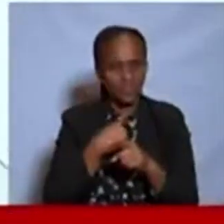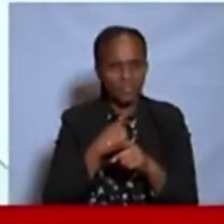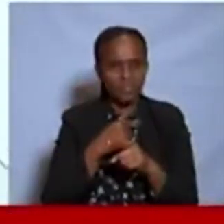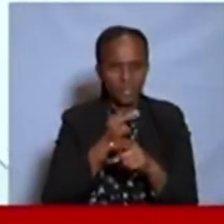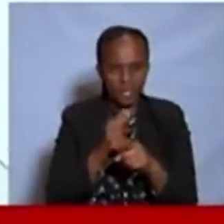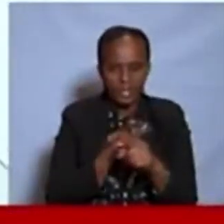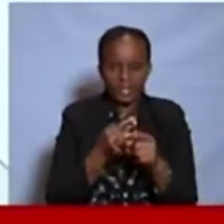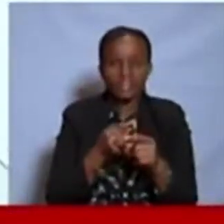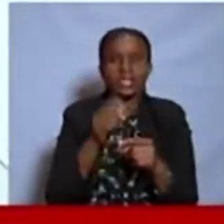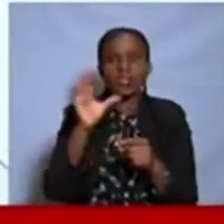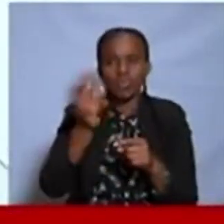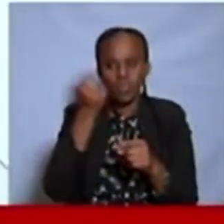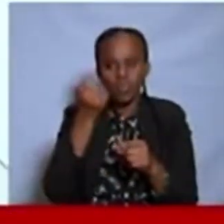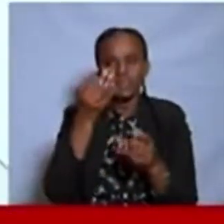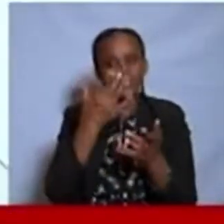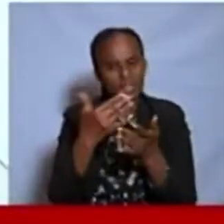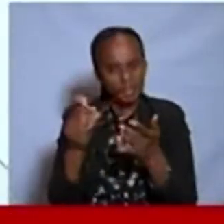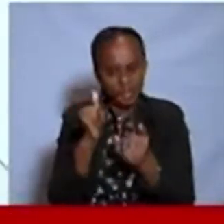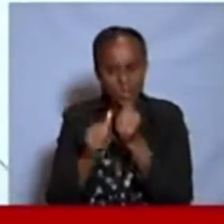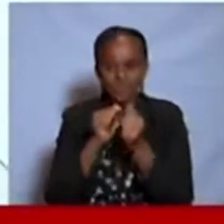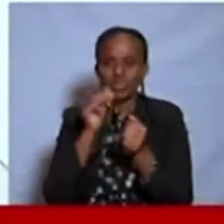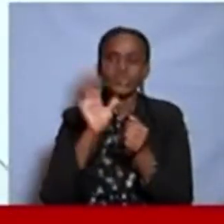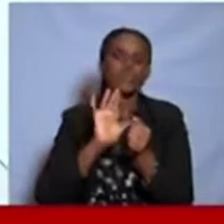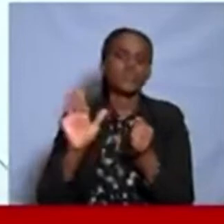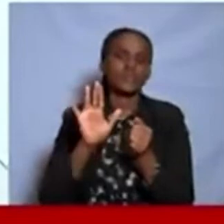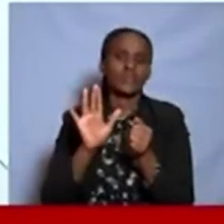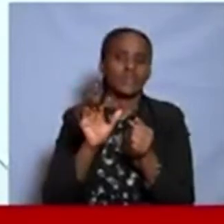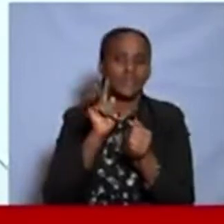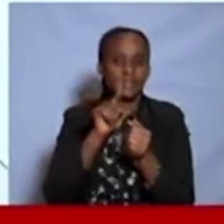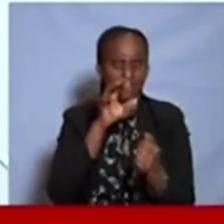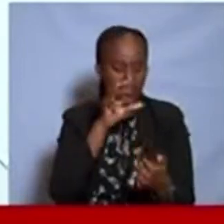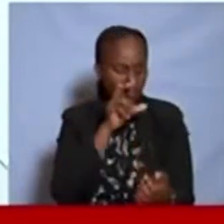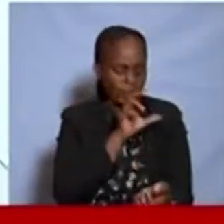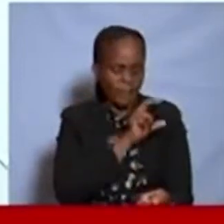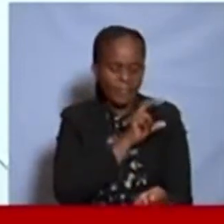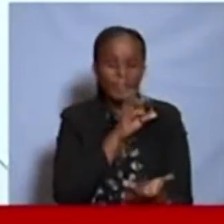took something that is not his. And this was supposed to be a police case.